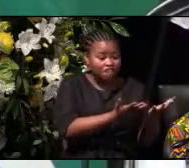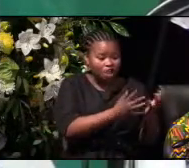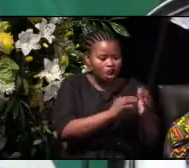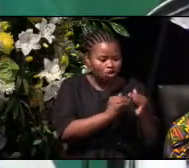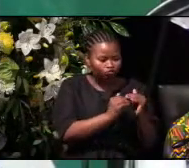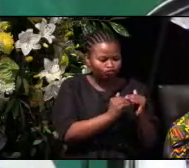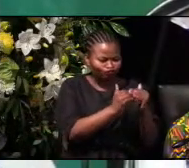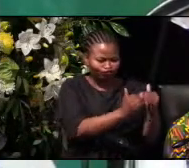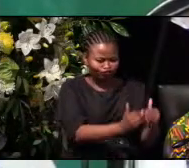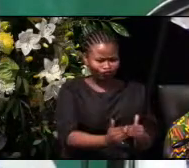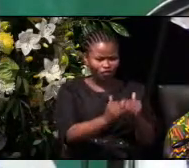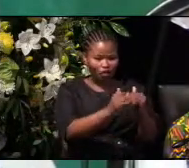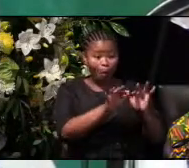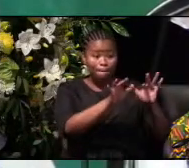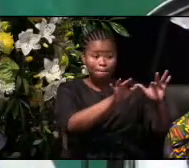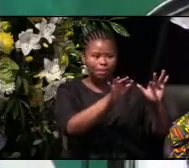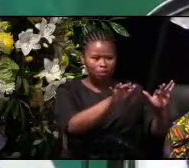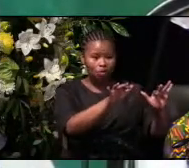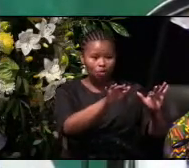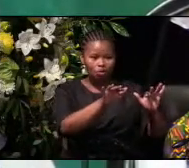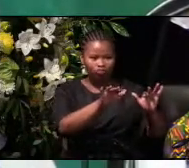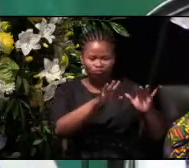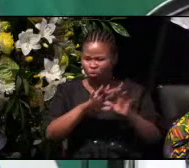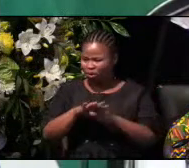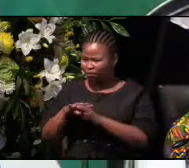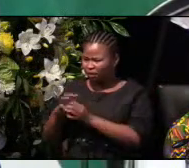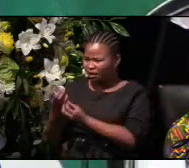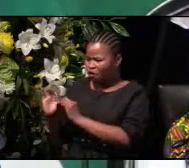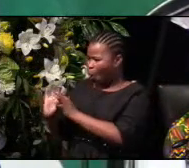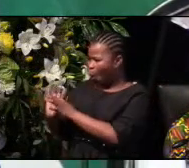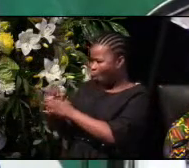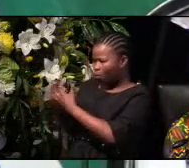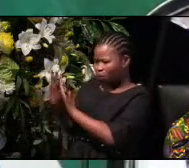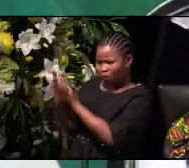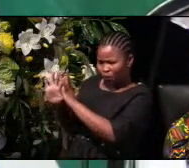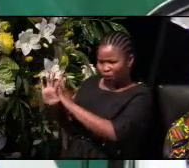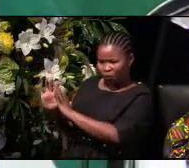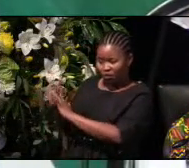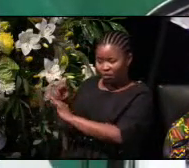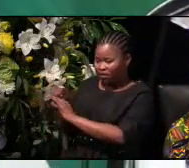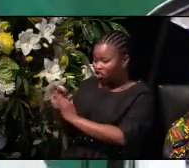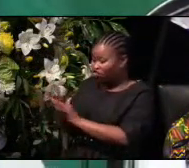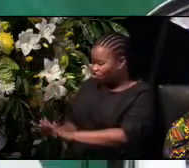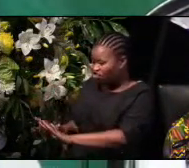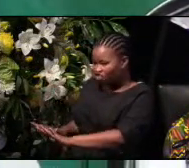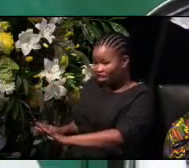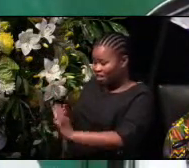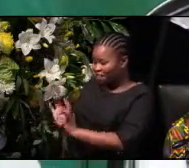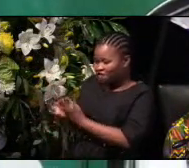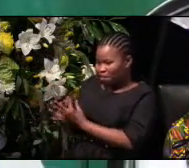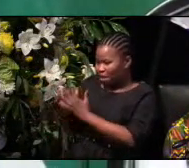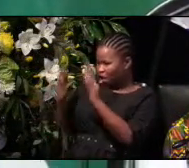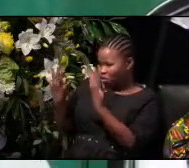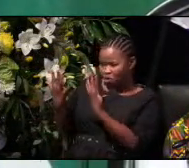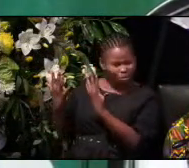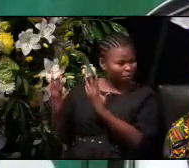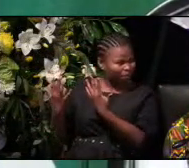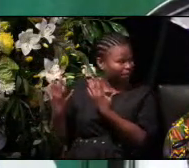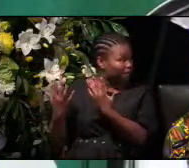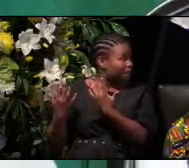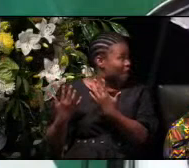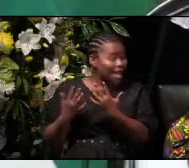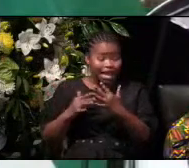and look for people who were destitute wherein we didn't have child-headed family